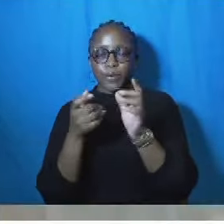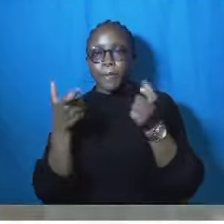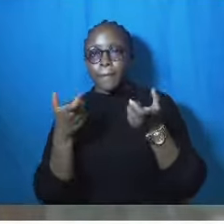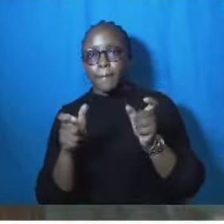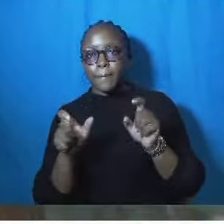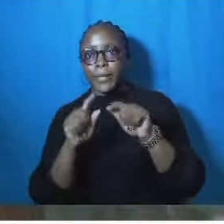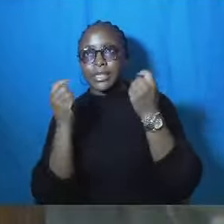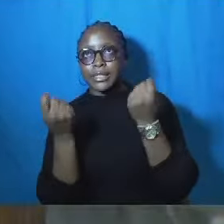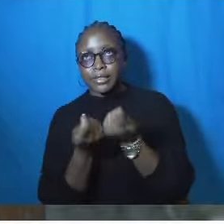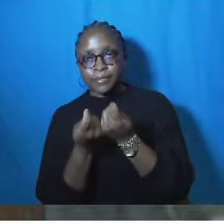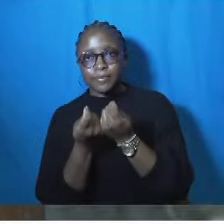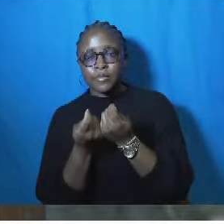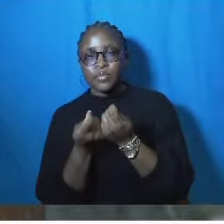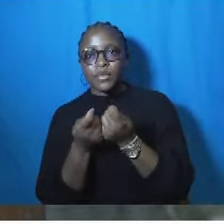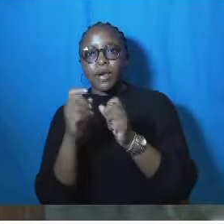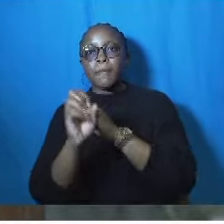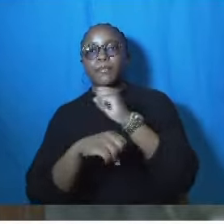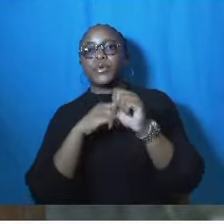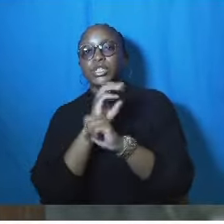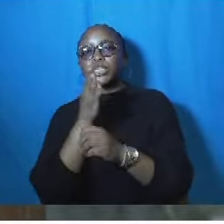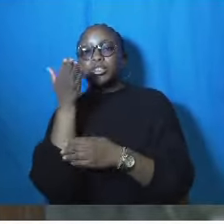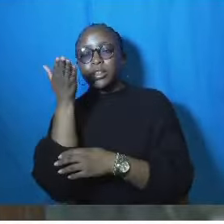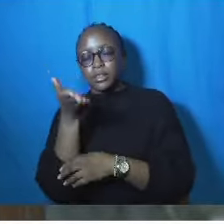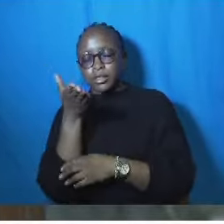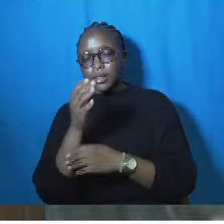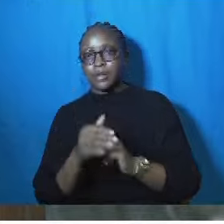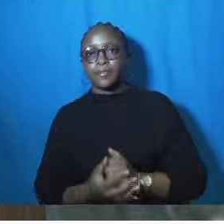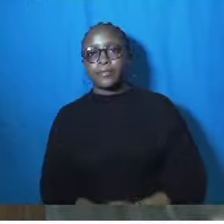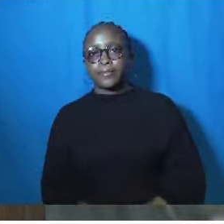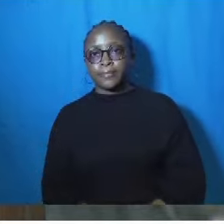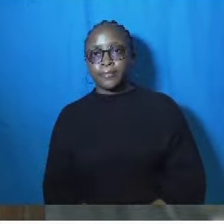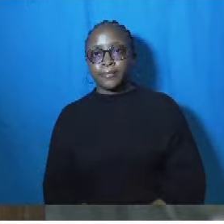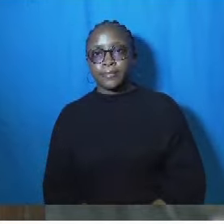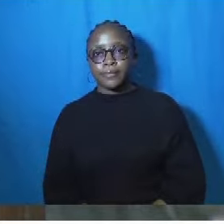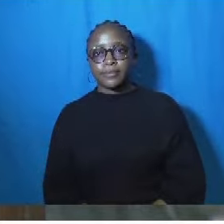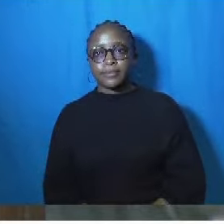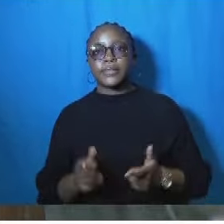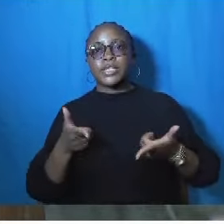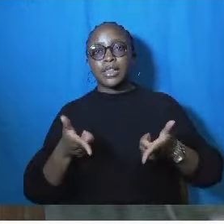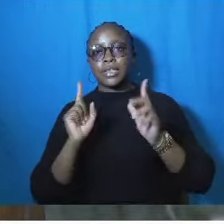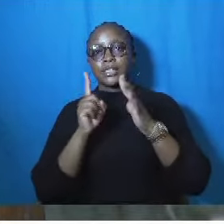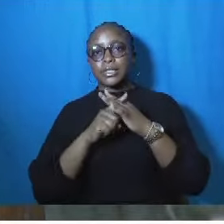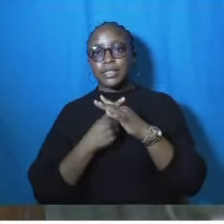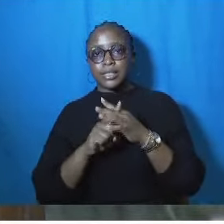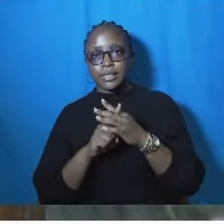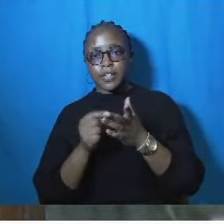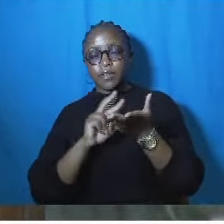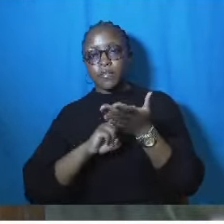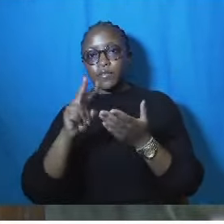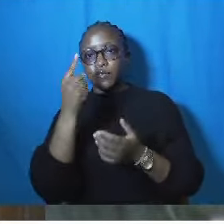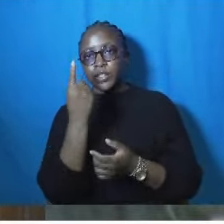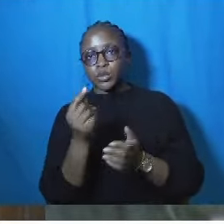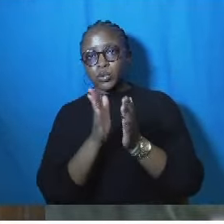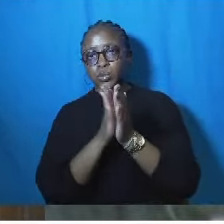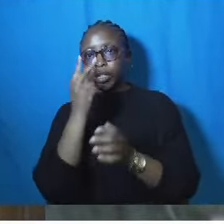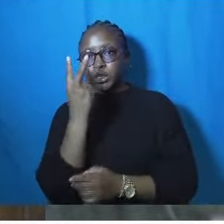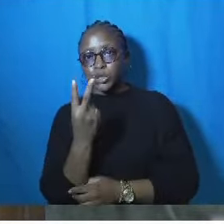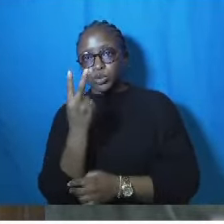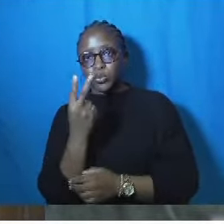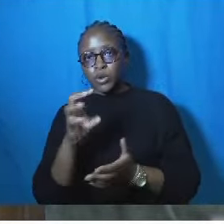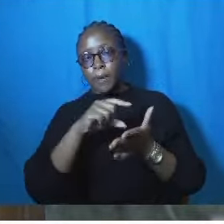right there on your screens. So let us begin with verse 1 and 2 of part